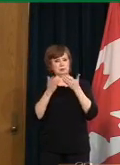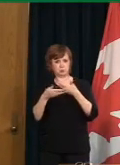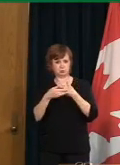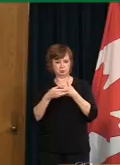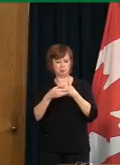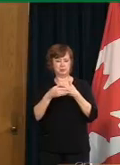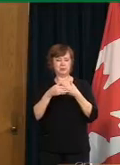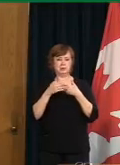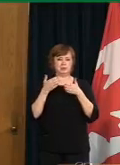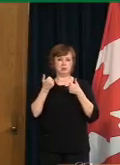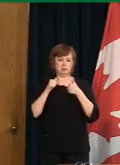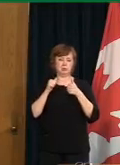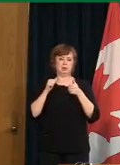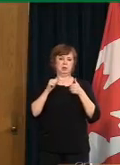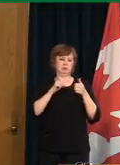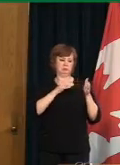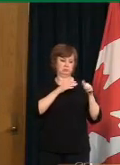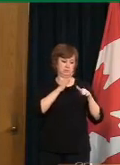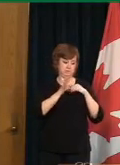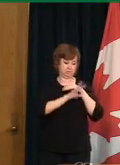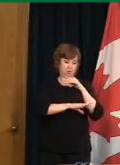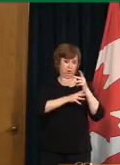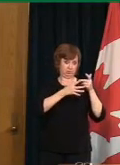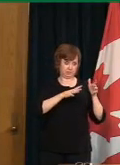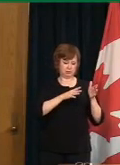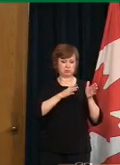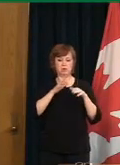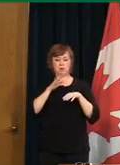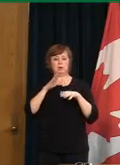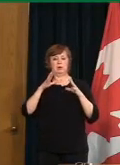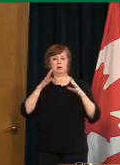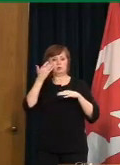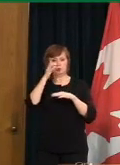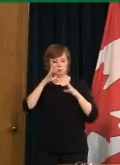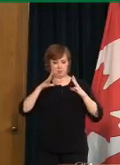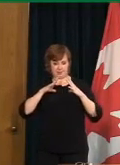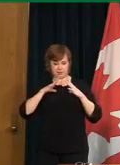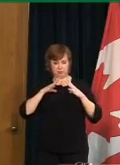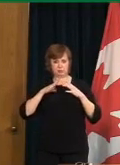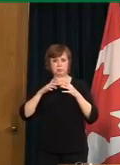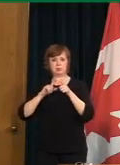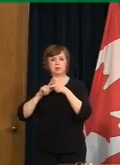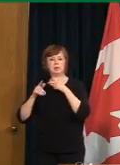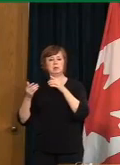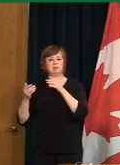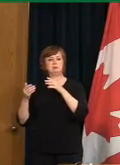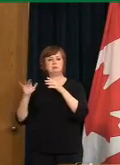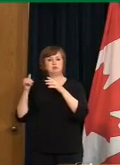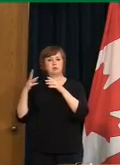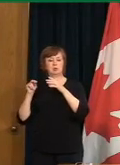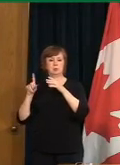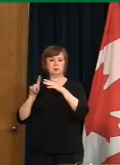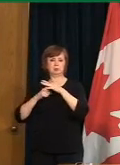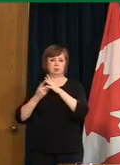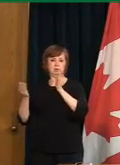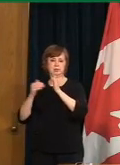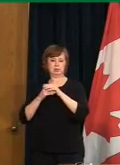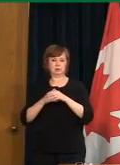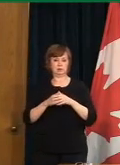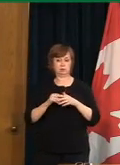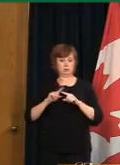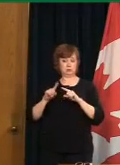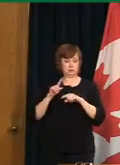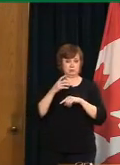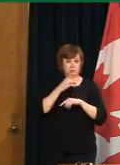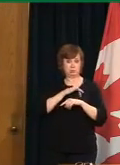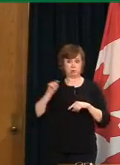a normal holiday break, and then resume in the winter. But obviously, some other provinces may be